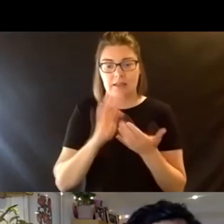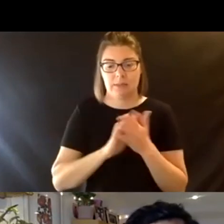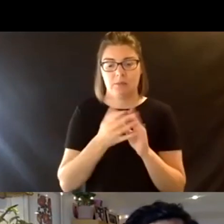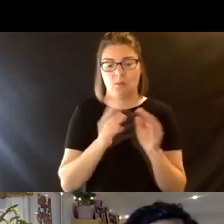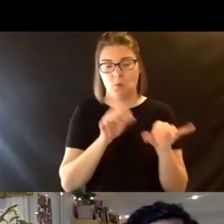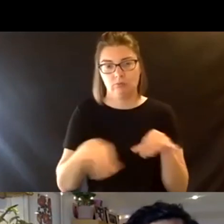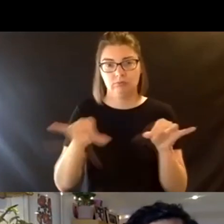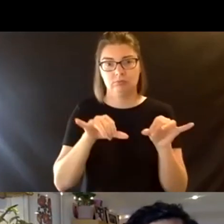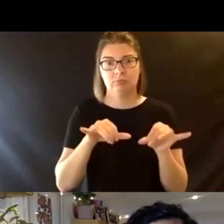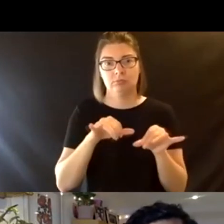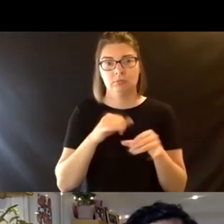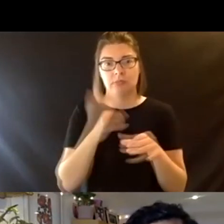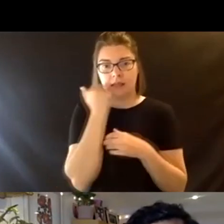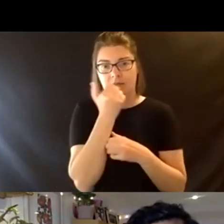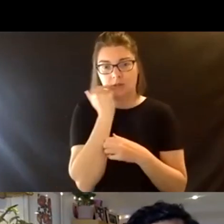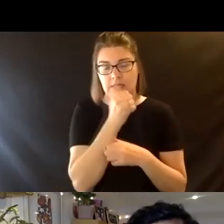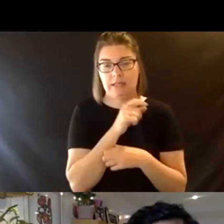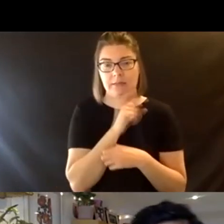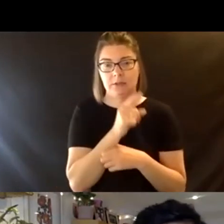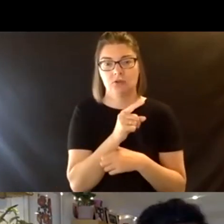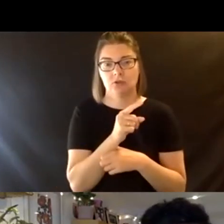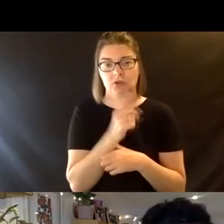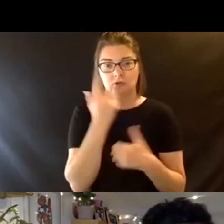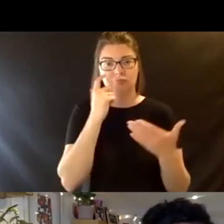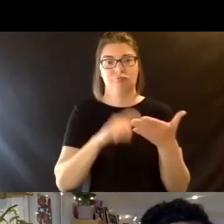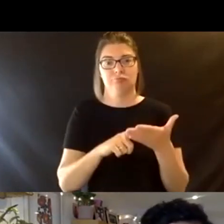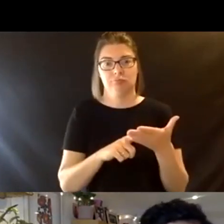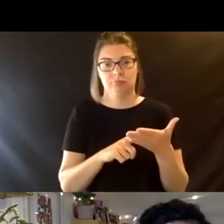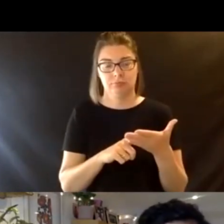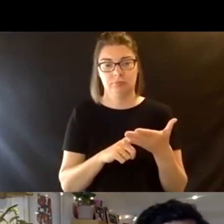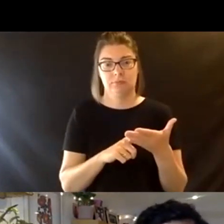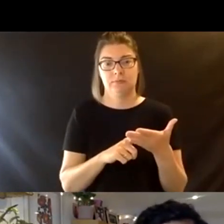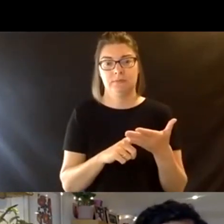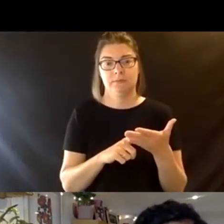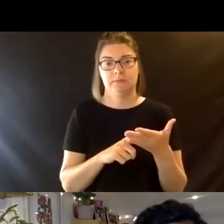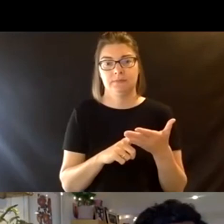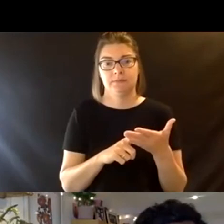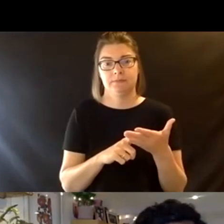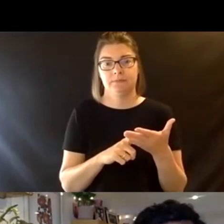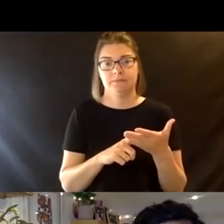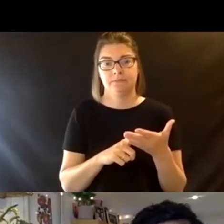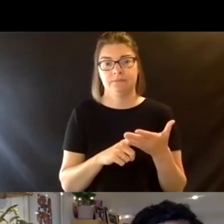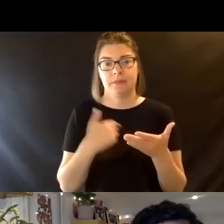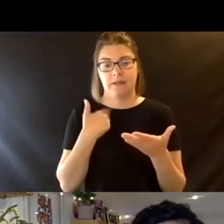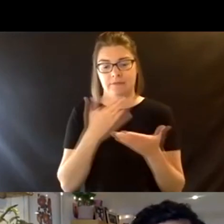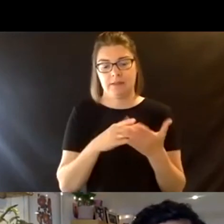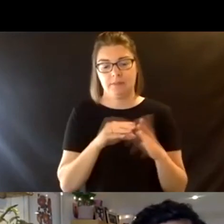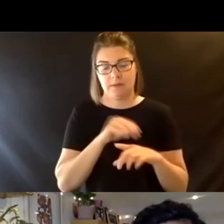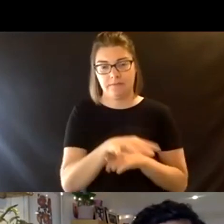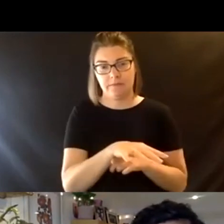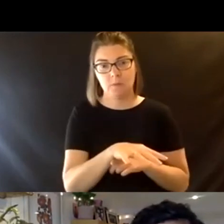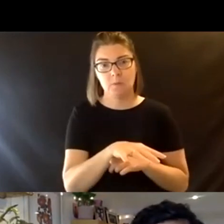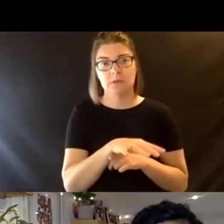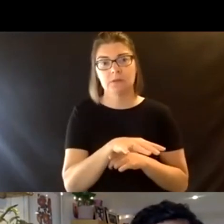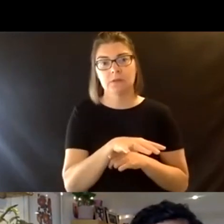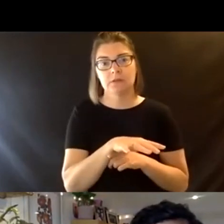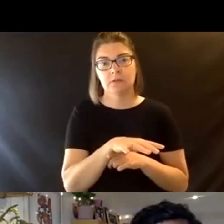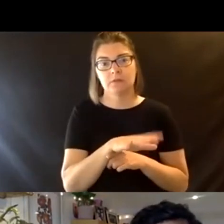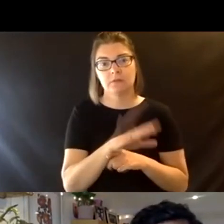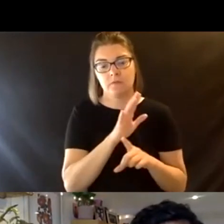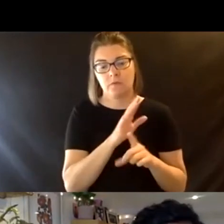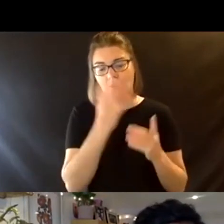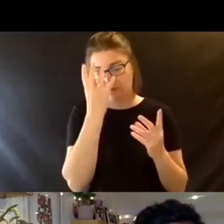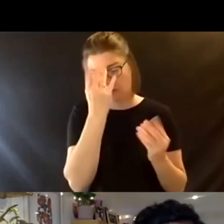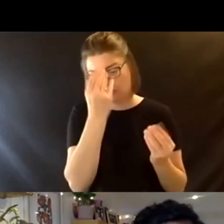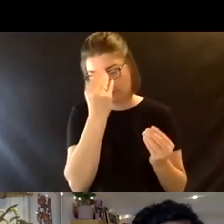you acknowledge and have some type of influence over the content that your child is consuming